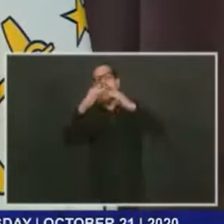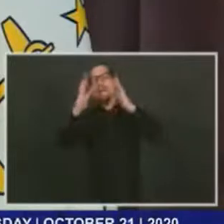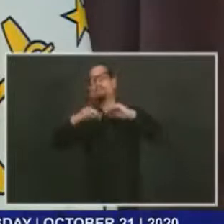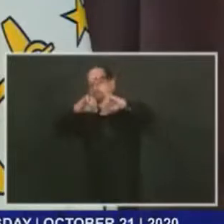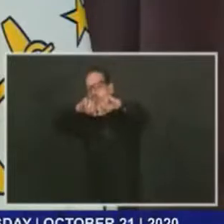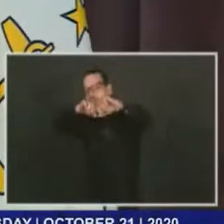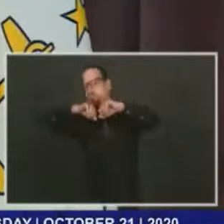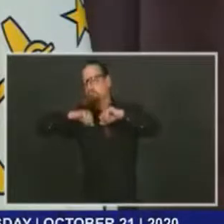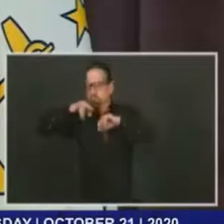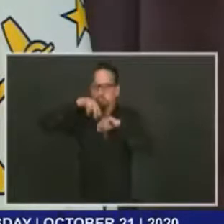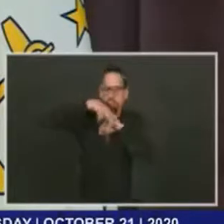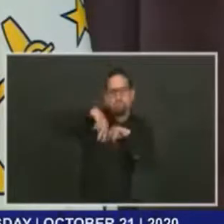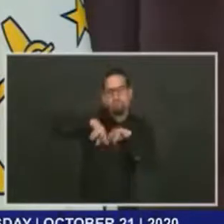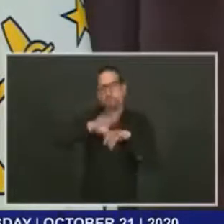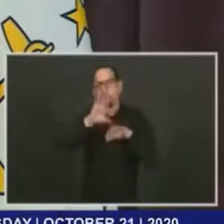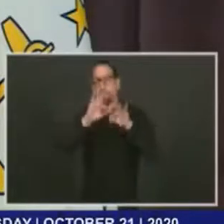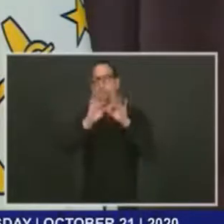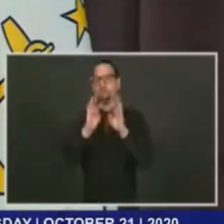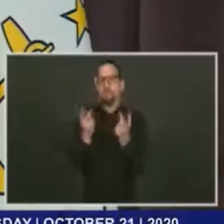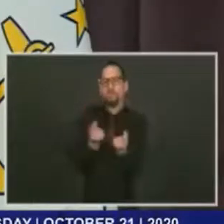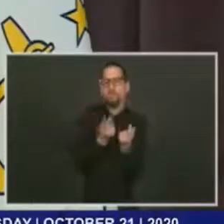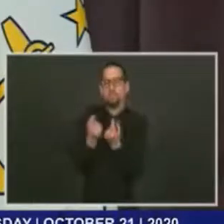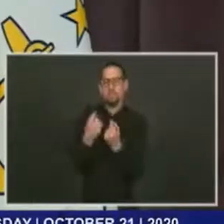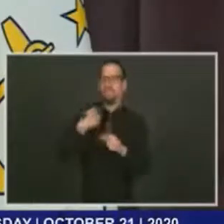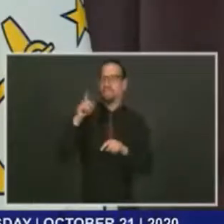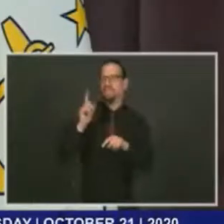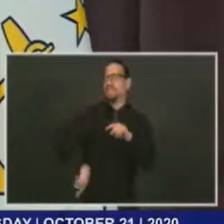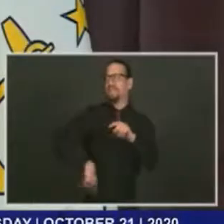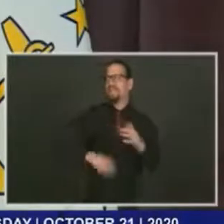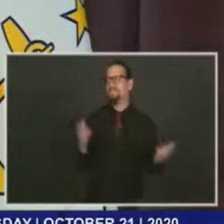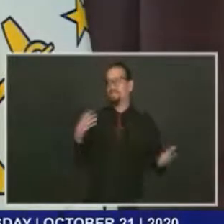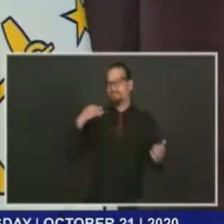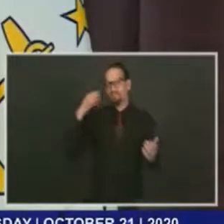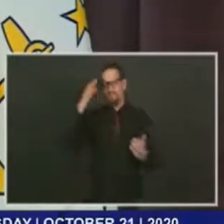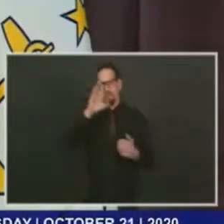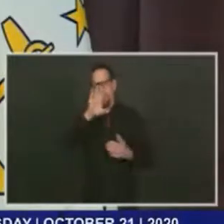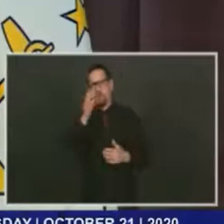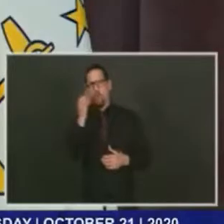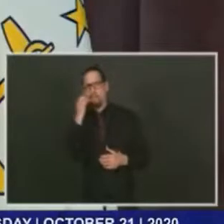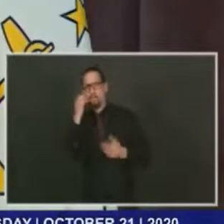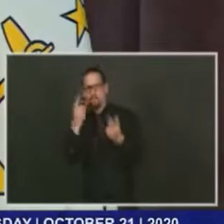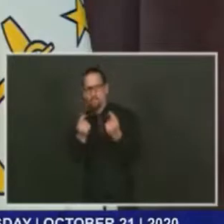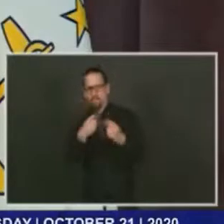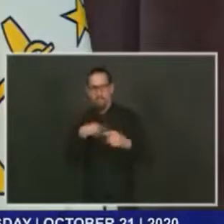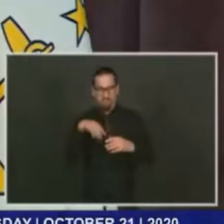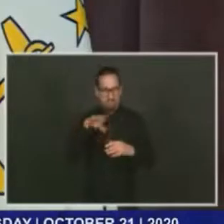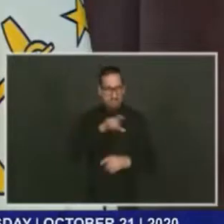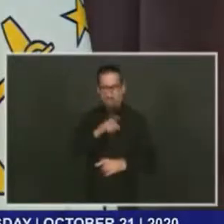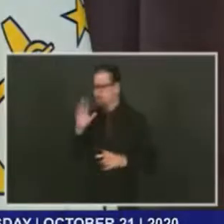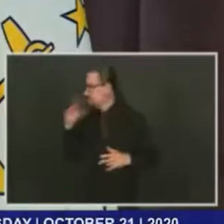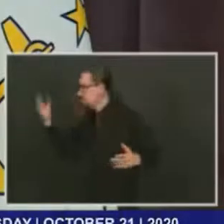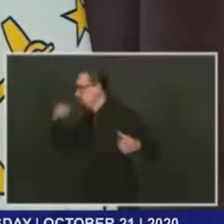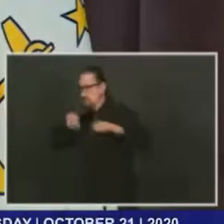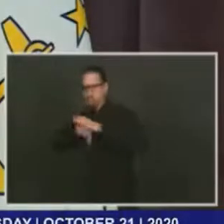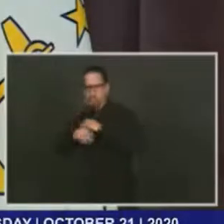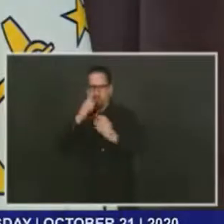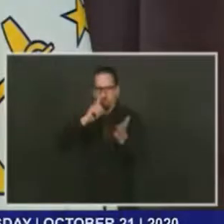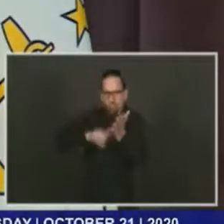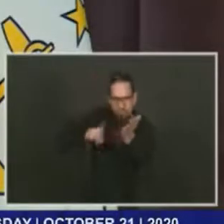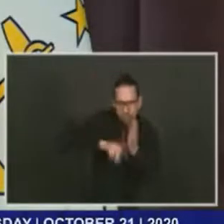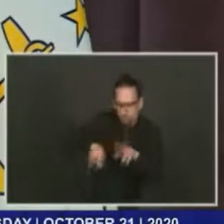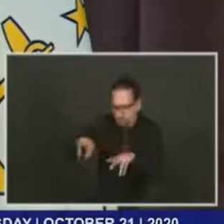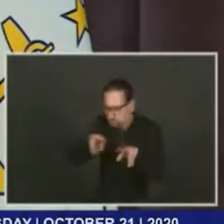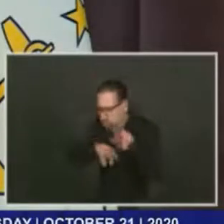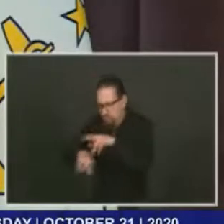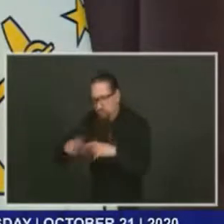going to have some kind of enforcement going around to your home on Thanksgiving. But I will say this. If you have